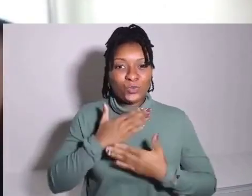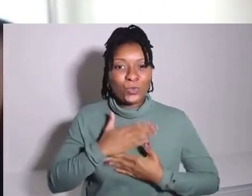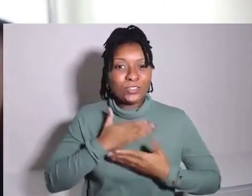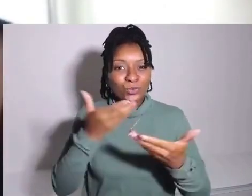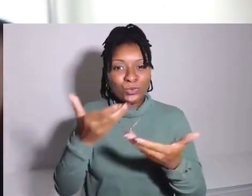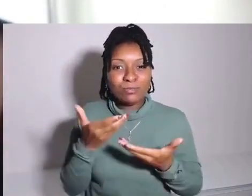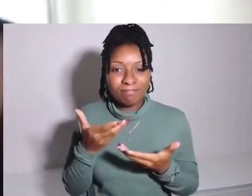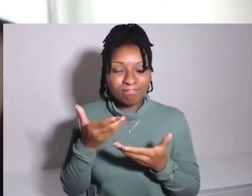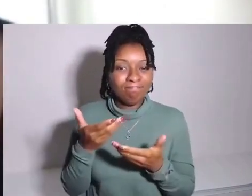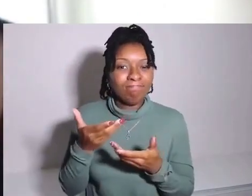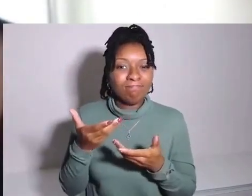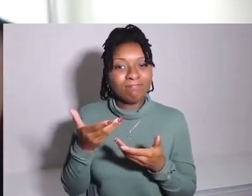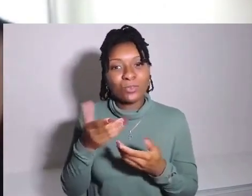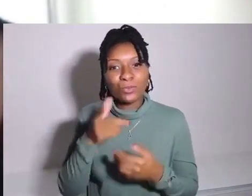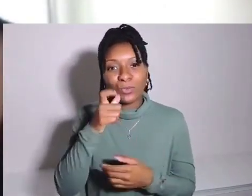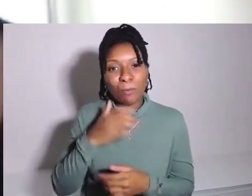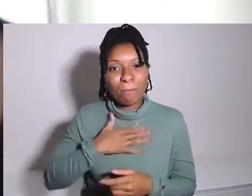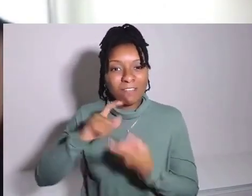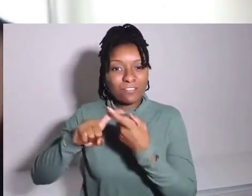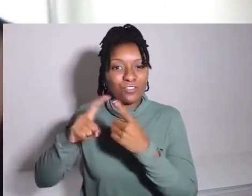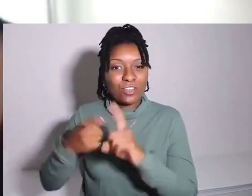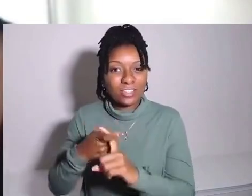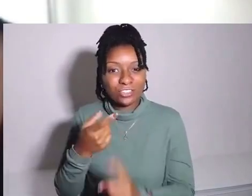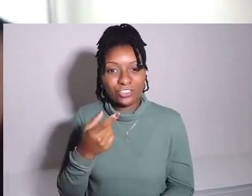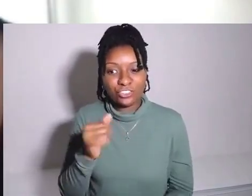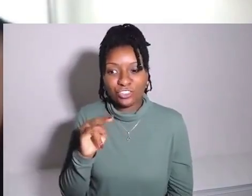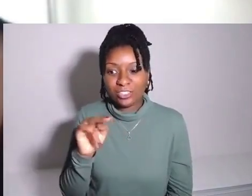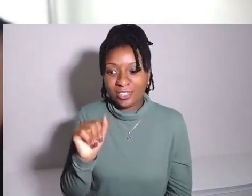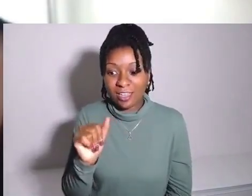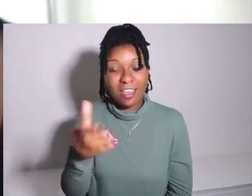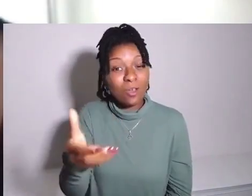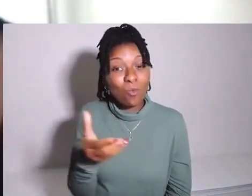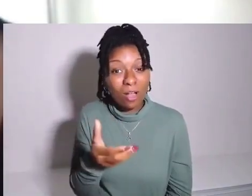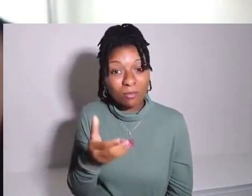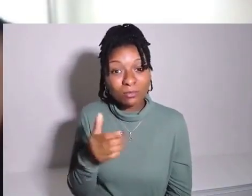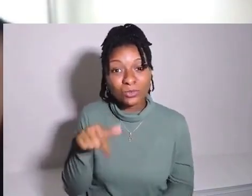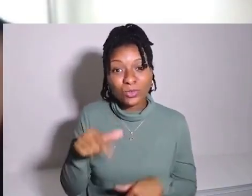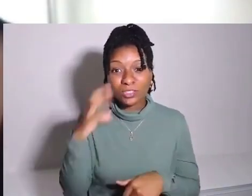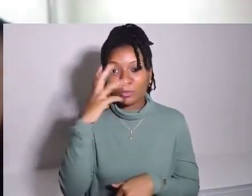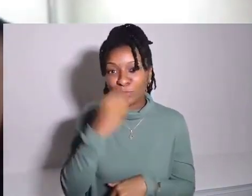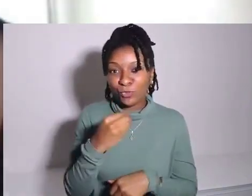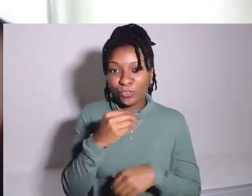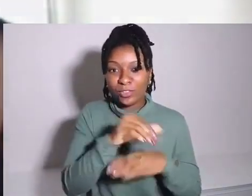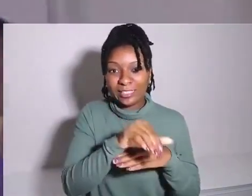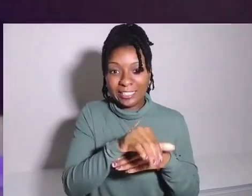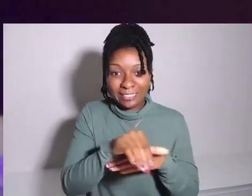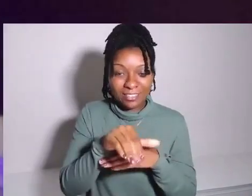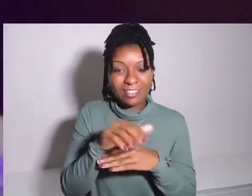Gina Breedlove. And welcome you all to a beautiful evening of healing.